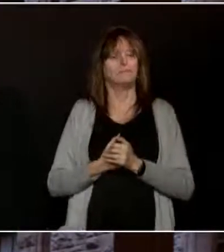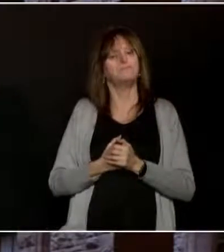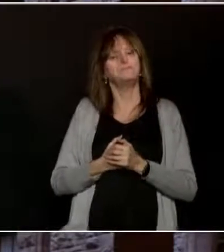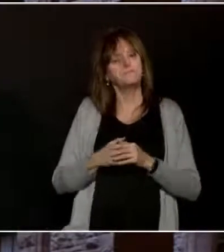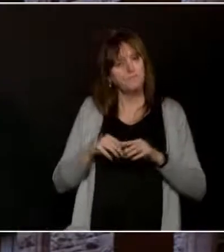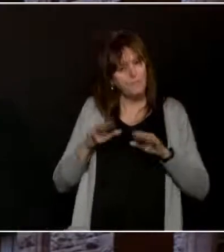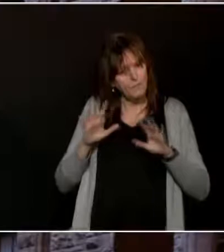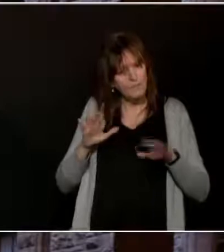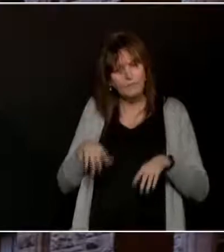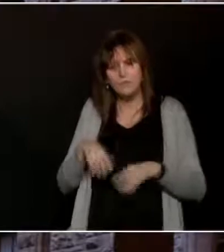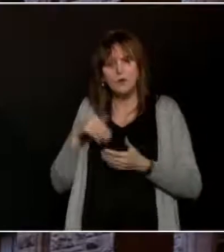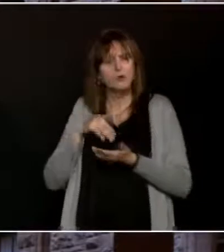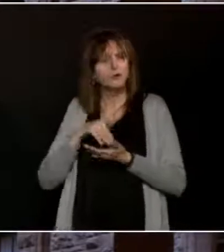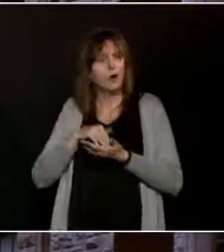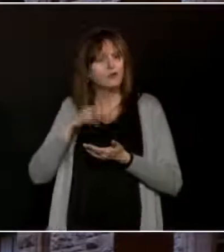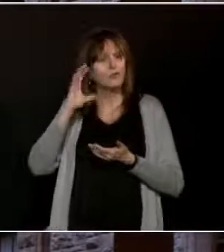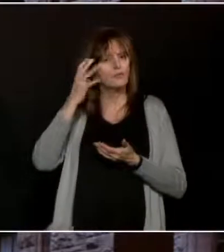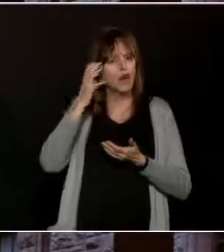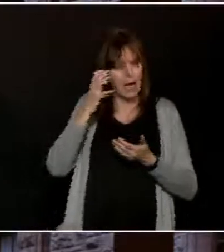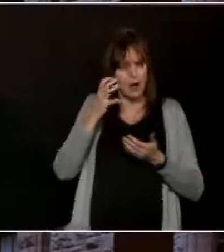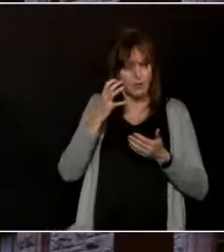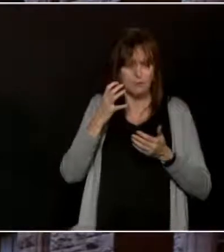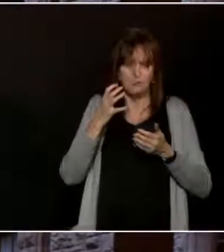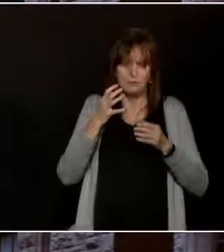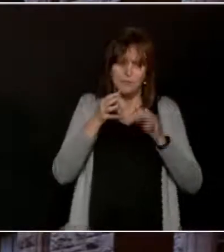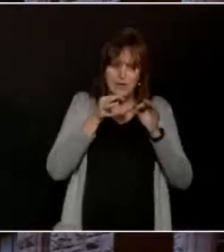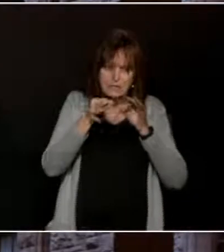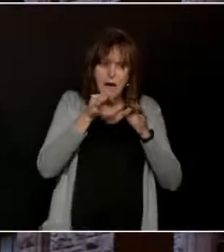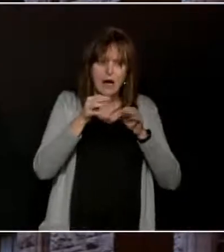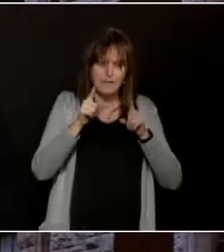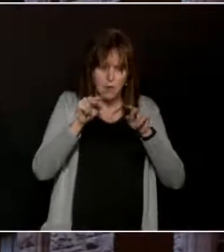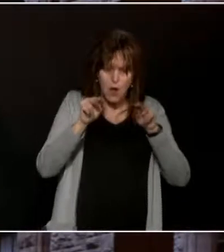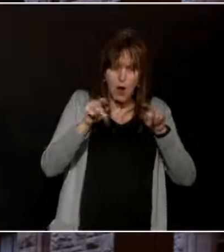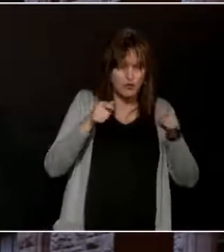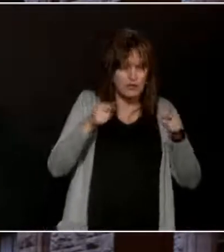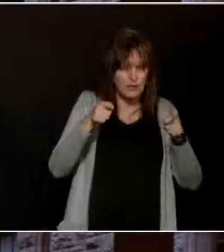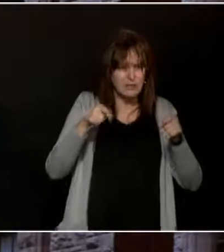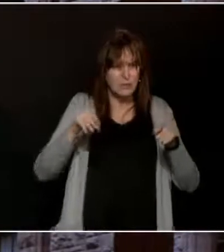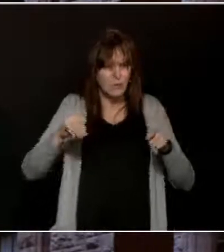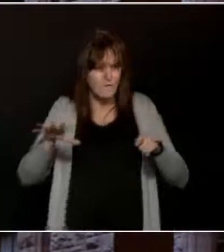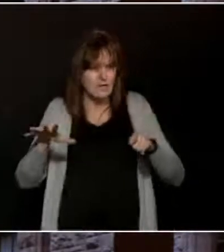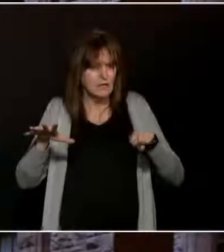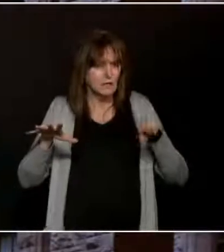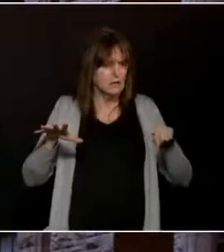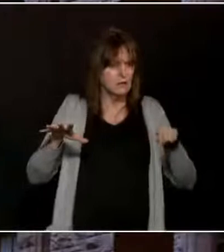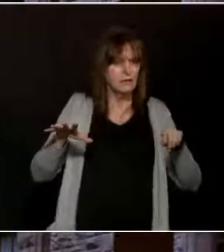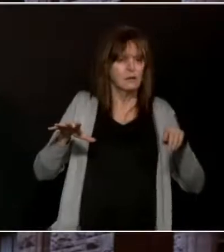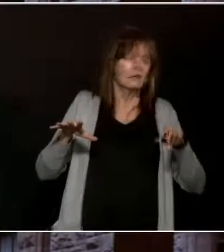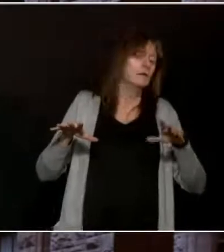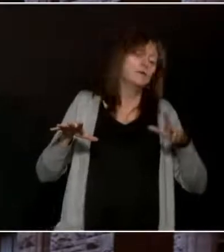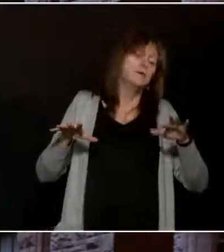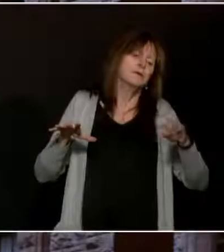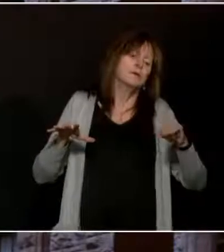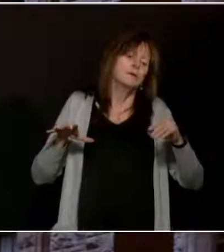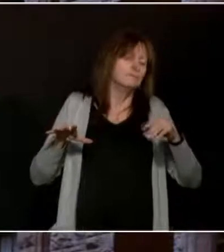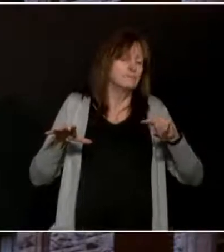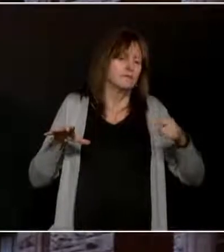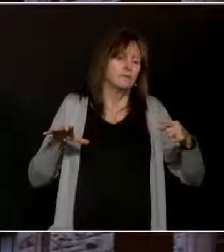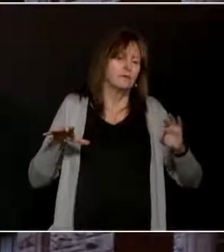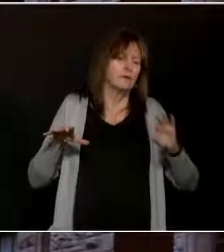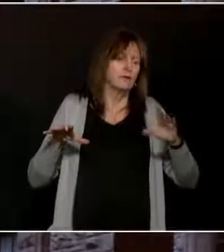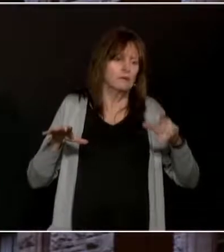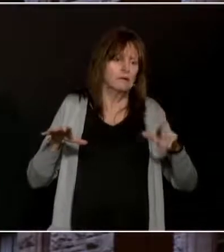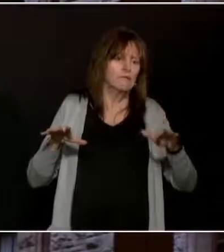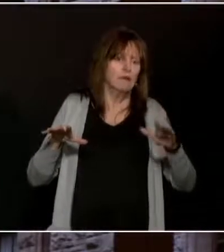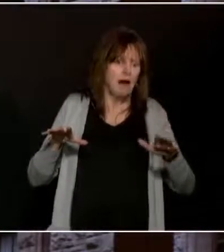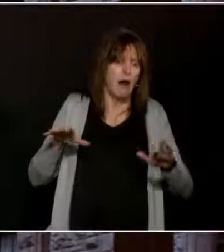have to watch this as they rise above 25%, heading up to 30% of the samples positive. So we have to be wary